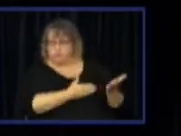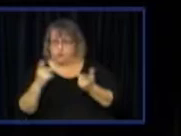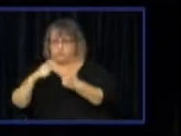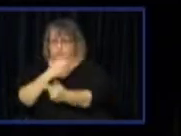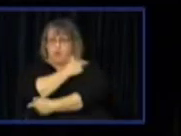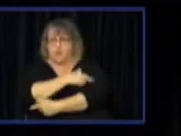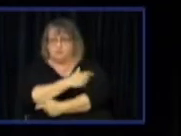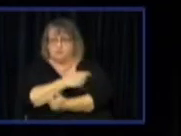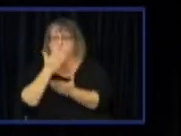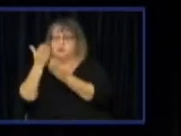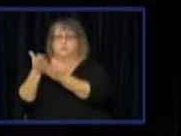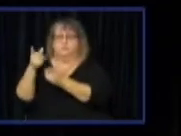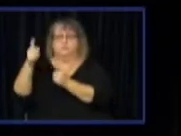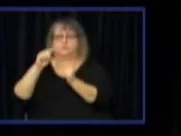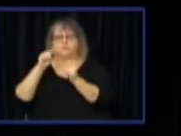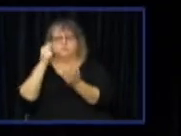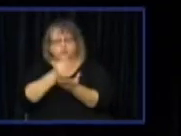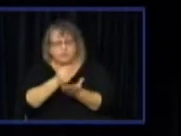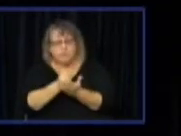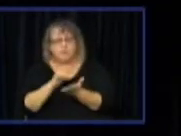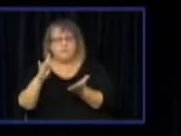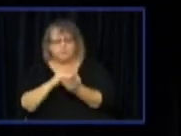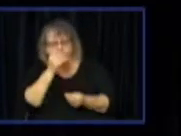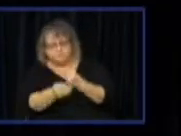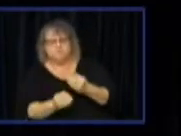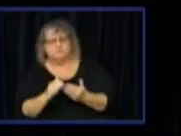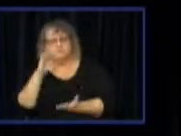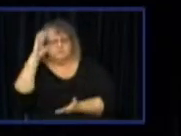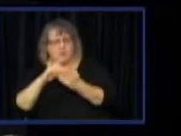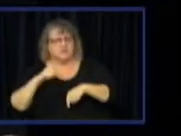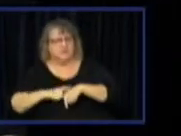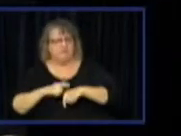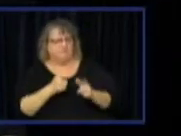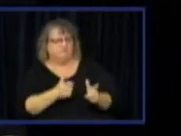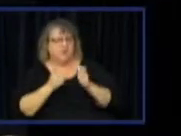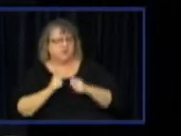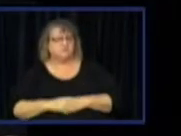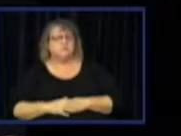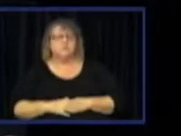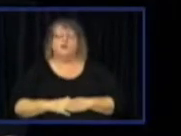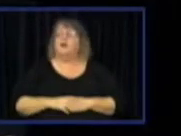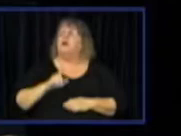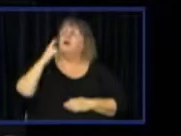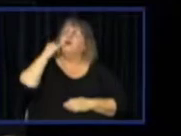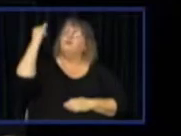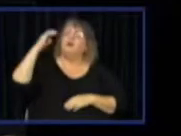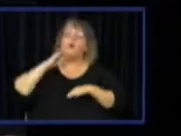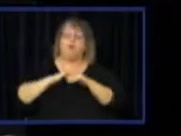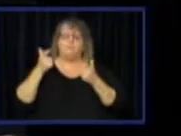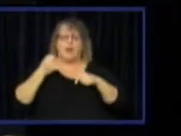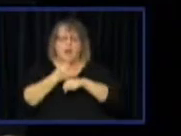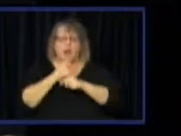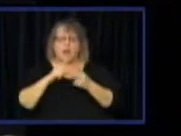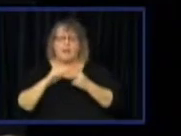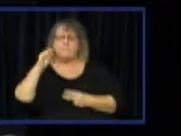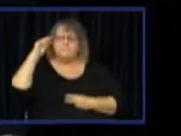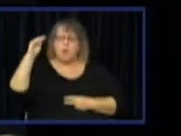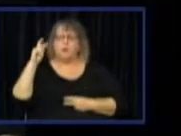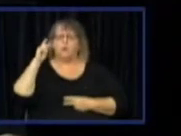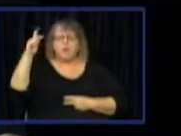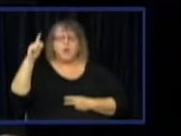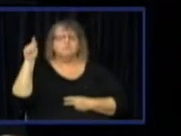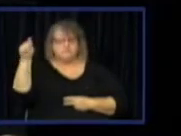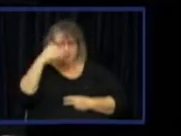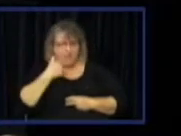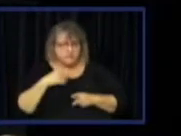to the time the patient receives medications. Well, that's great here on Oahu, but what if somebody lives on the Big Island or Maui or Kauai